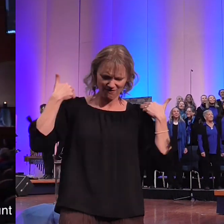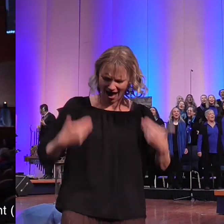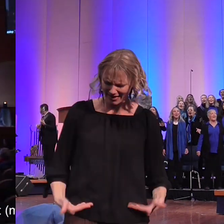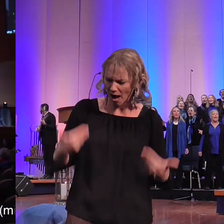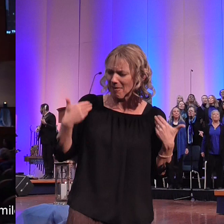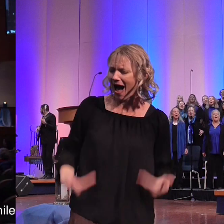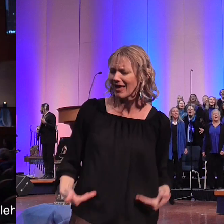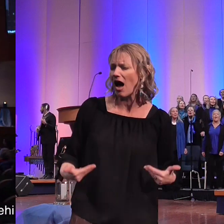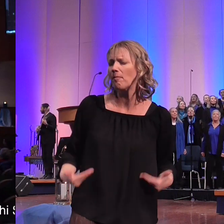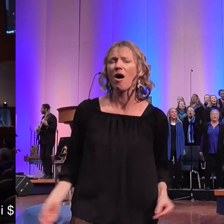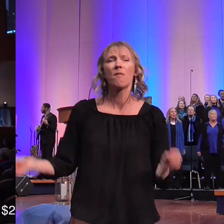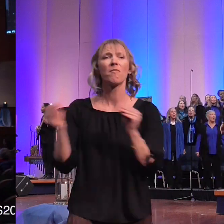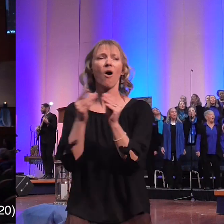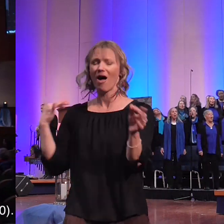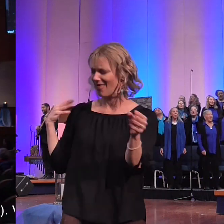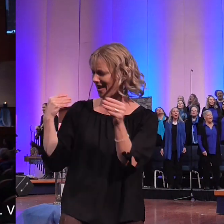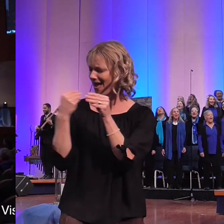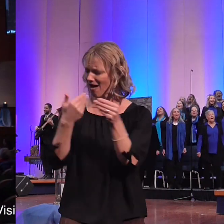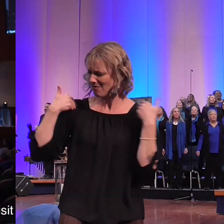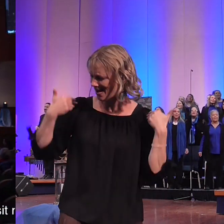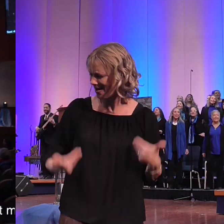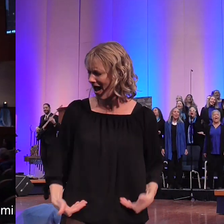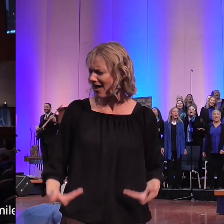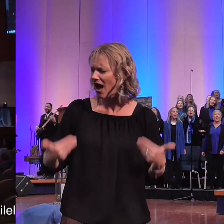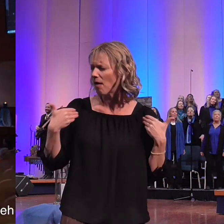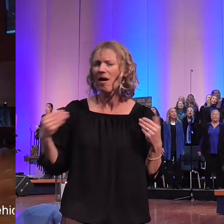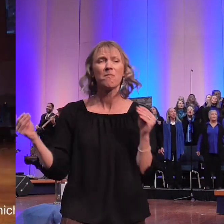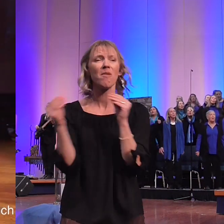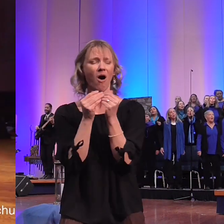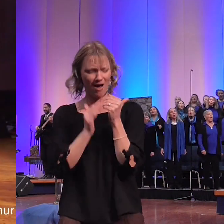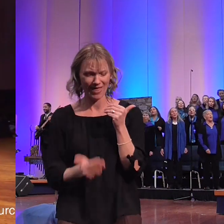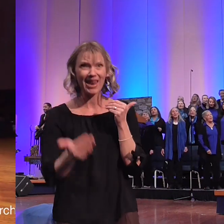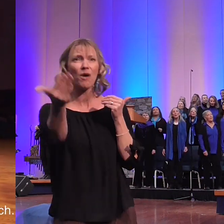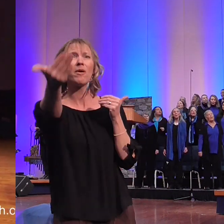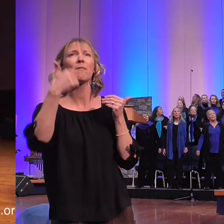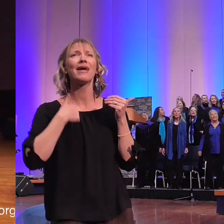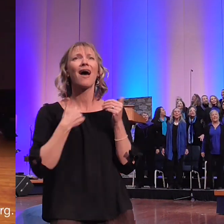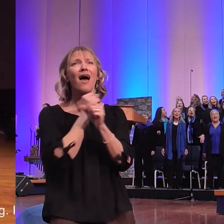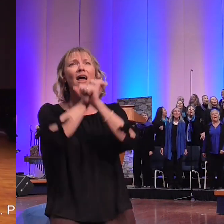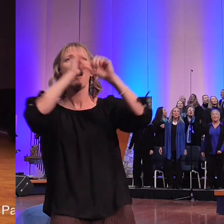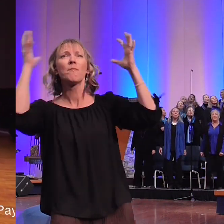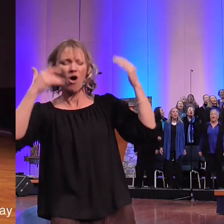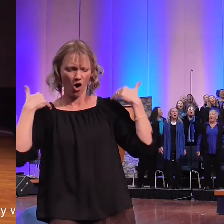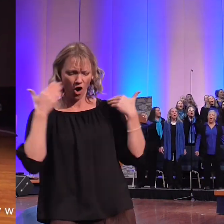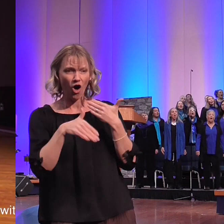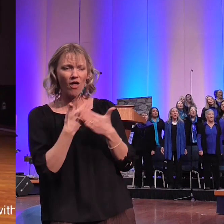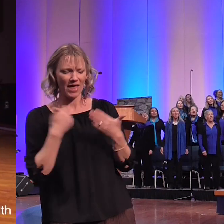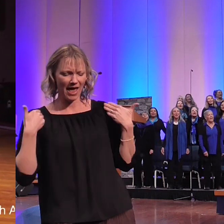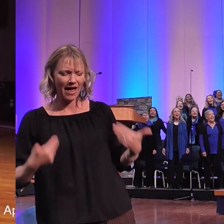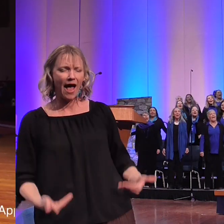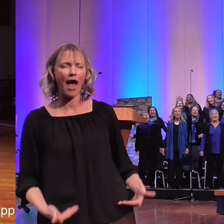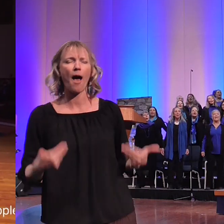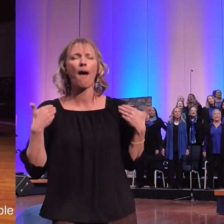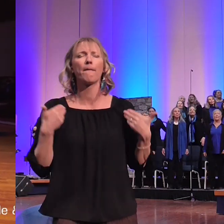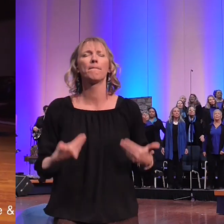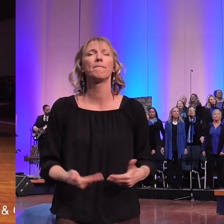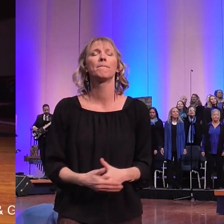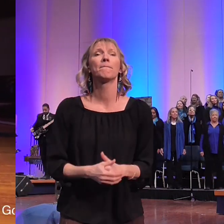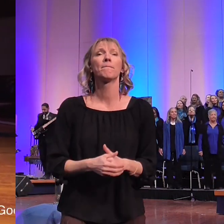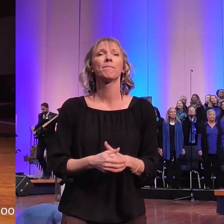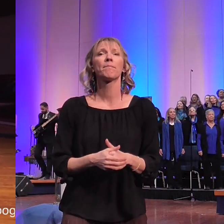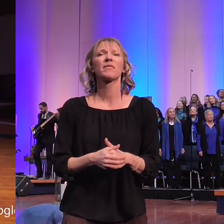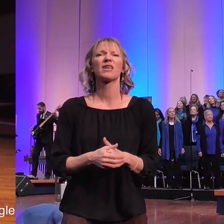land of I am, more than I have been, I am, more than I will be, I am, all that I am.